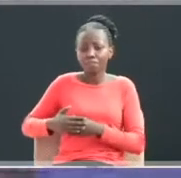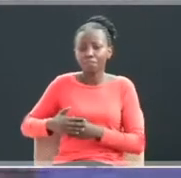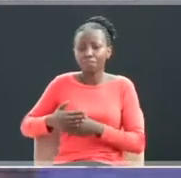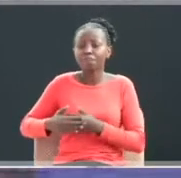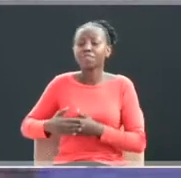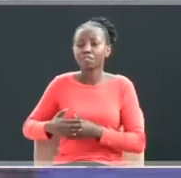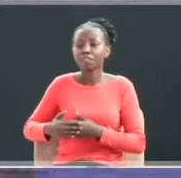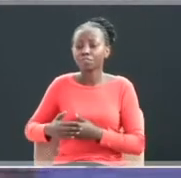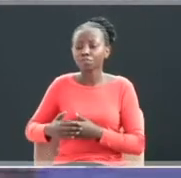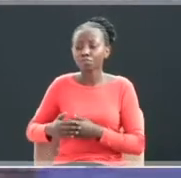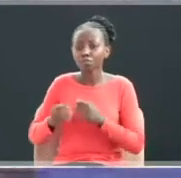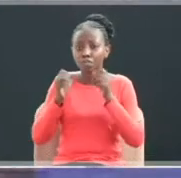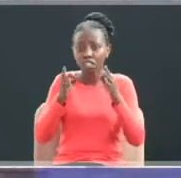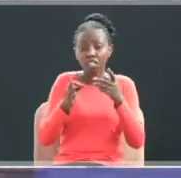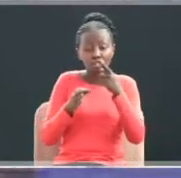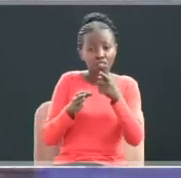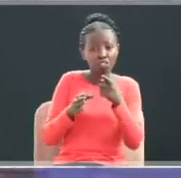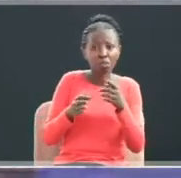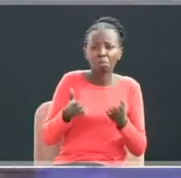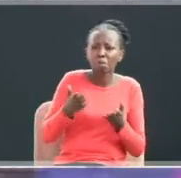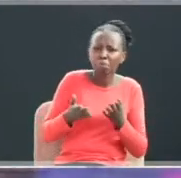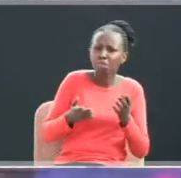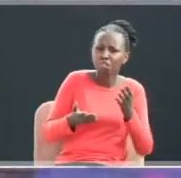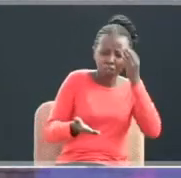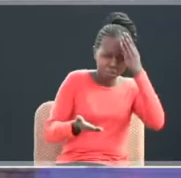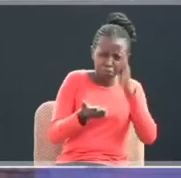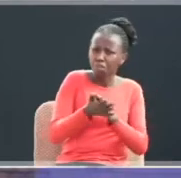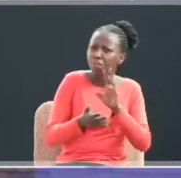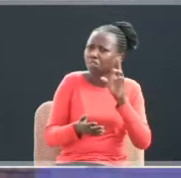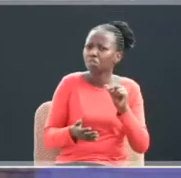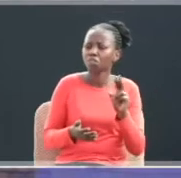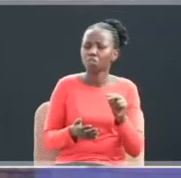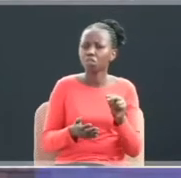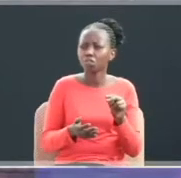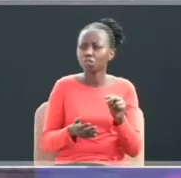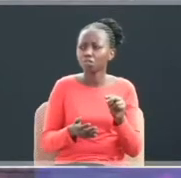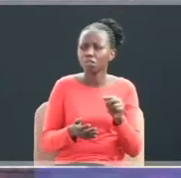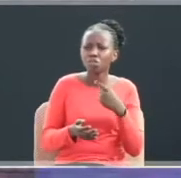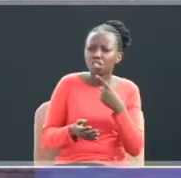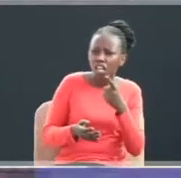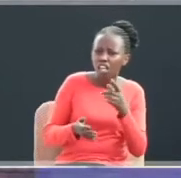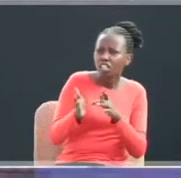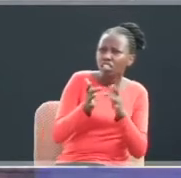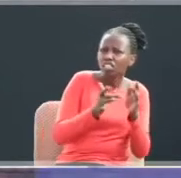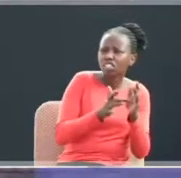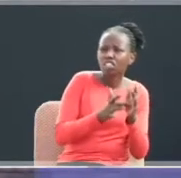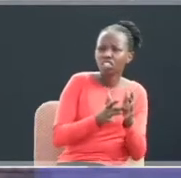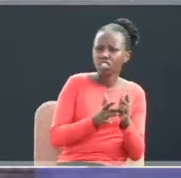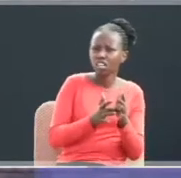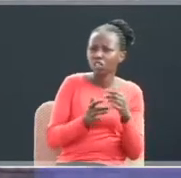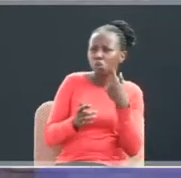Of course, if you are a skeptic, some of the things that you struggle with is this. Na huyu Yesu ambaye Petro